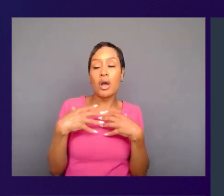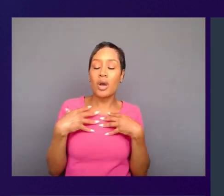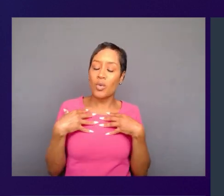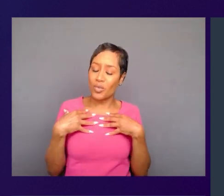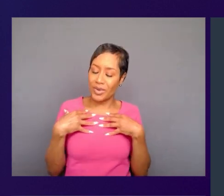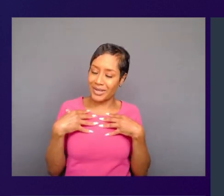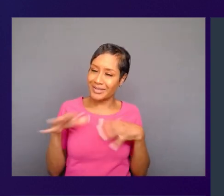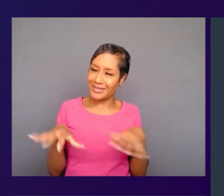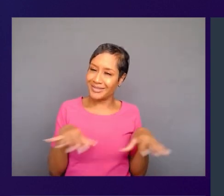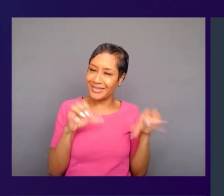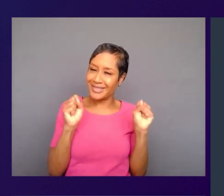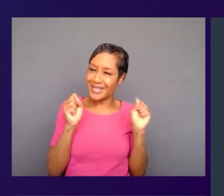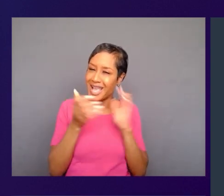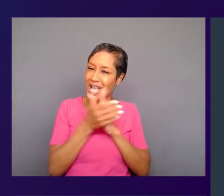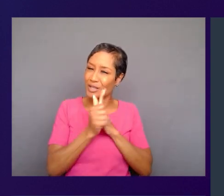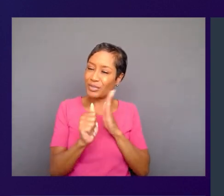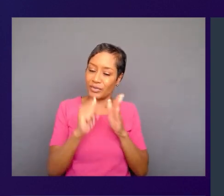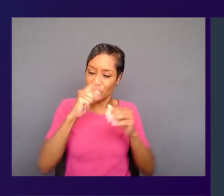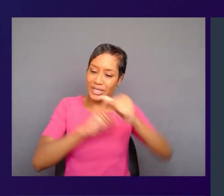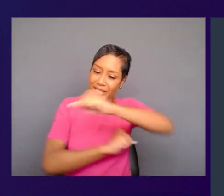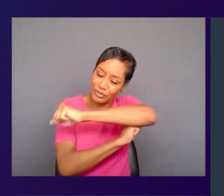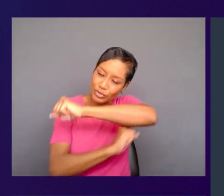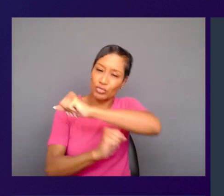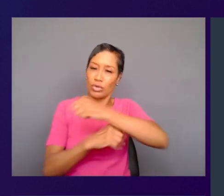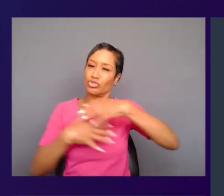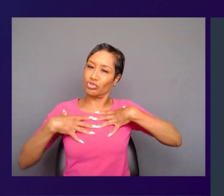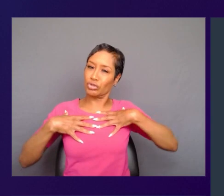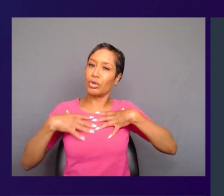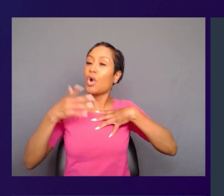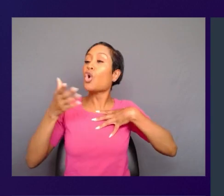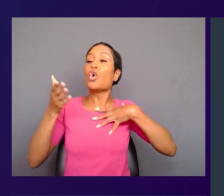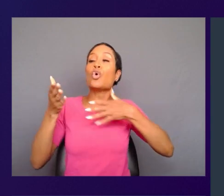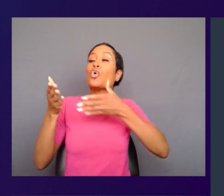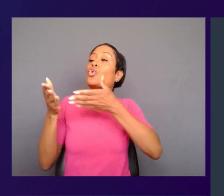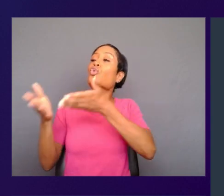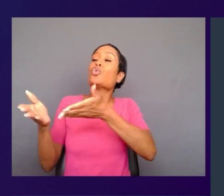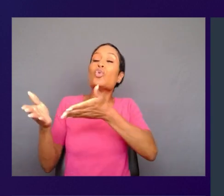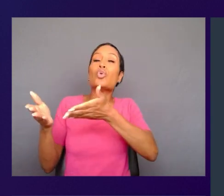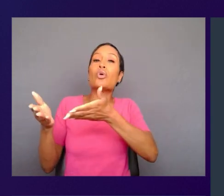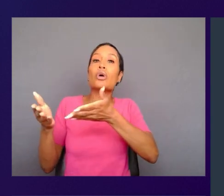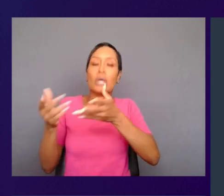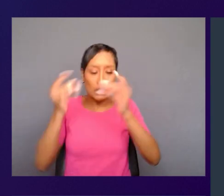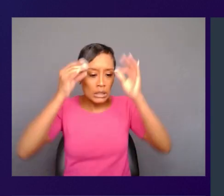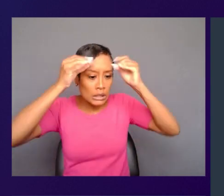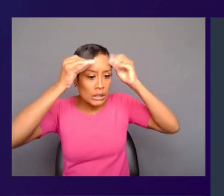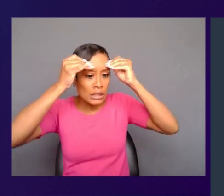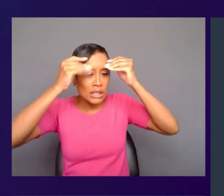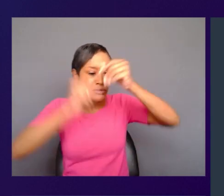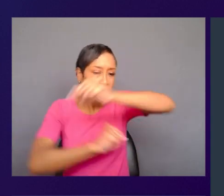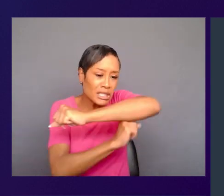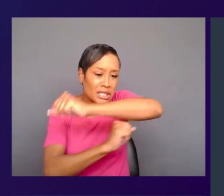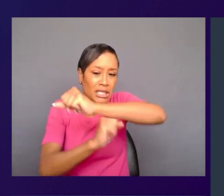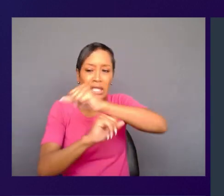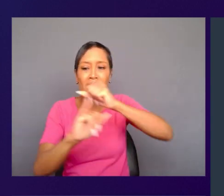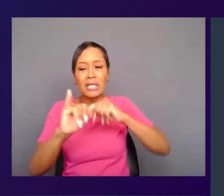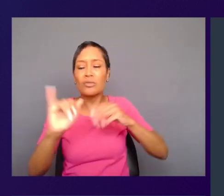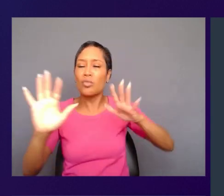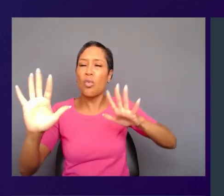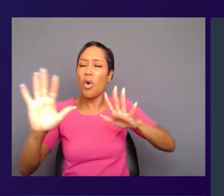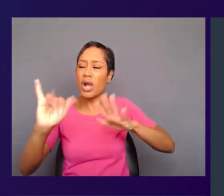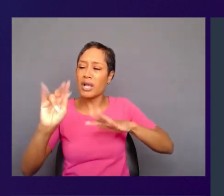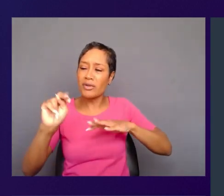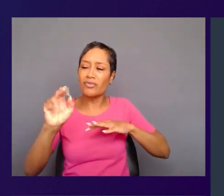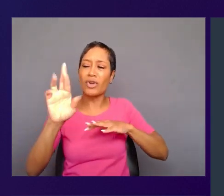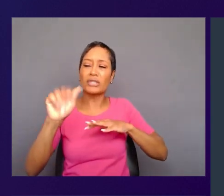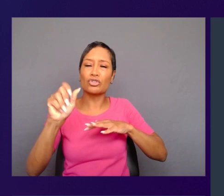the infrastructure experts. You can spend time, instead of concentrating on the infrastructure, you can let us deal with that while you spend